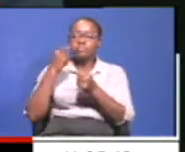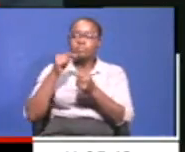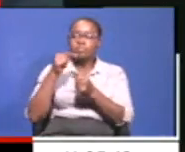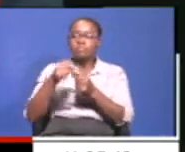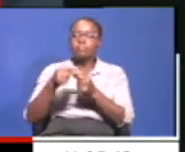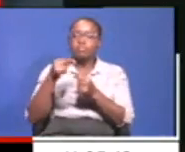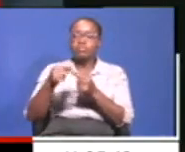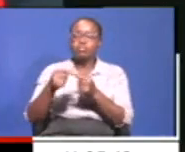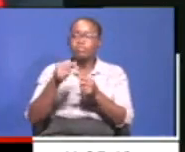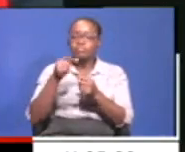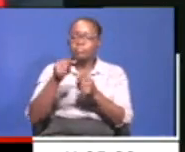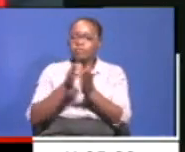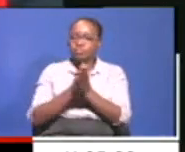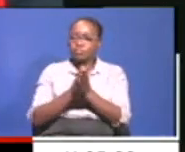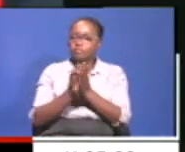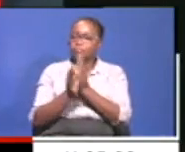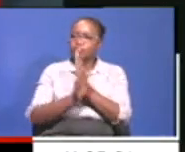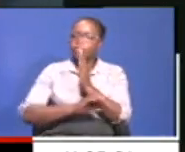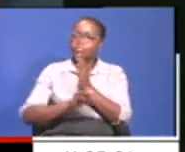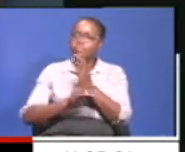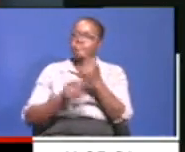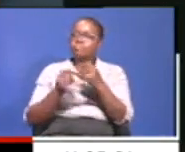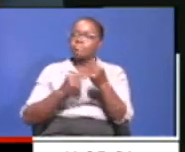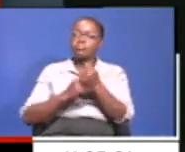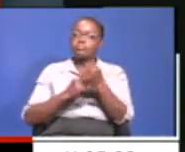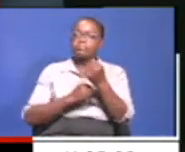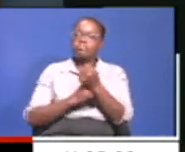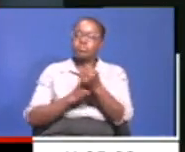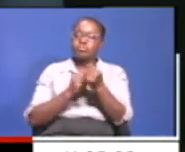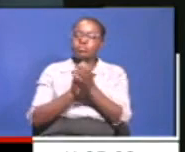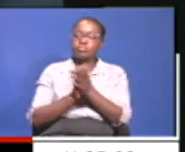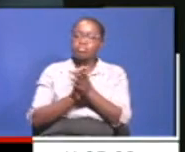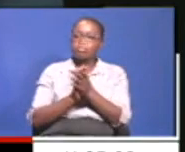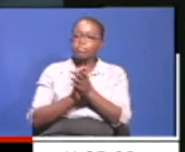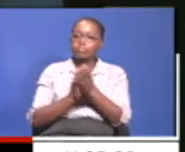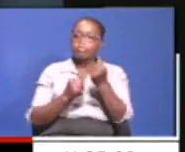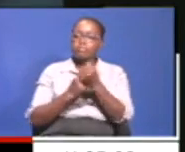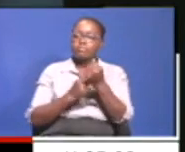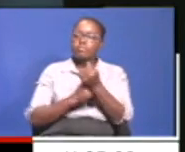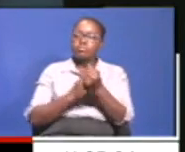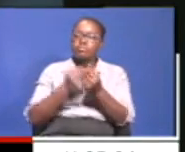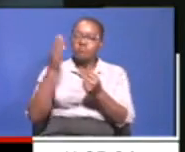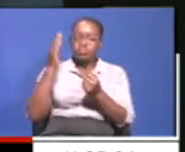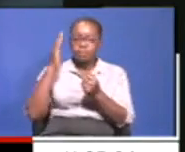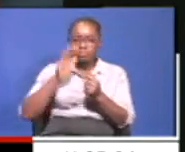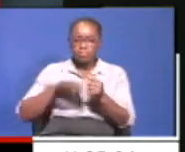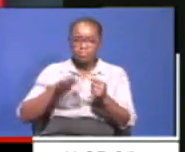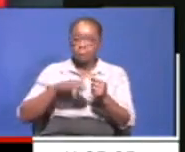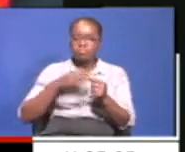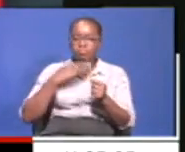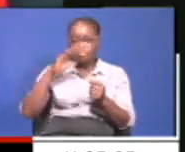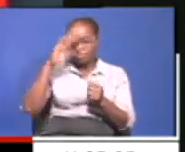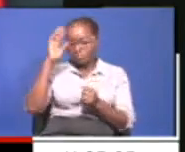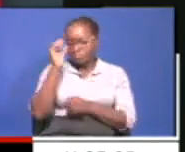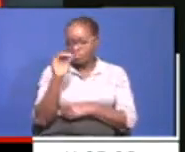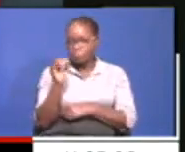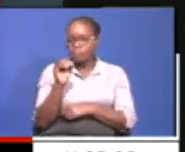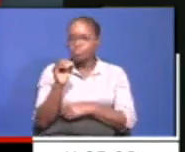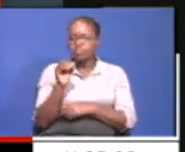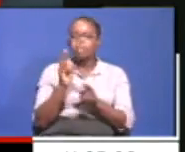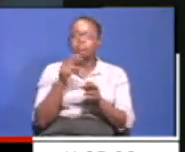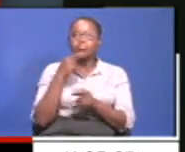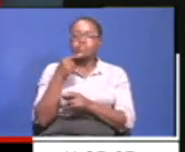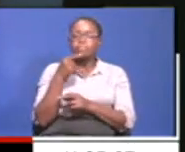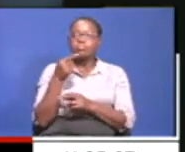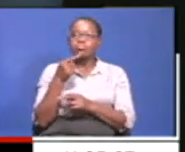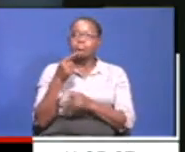country. Please come and support the Lionesses. Come and support the women. We need your support. We will not let you down. You know, when they normally say,